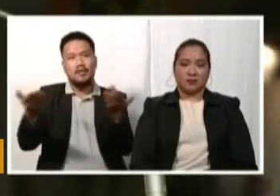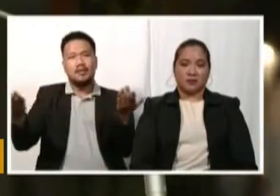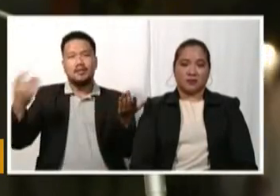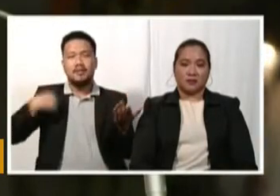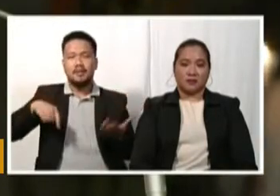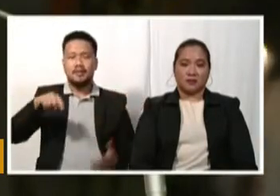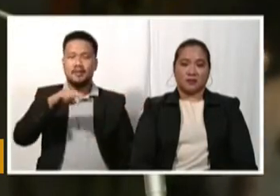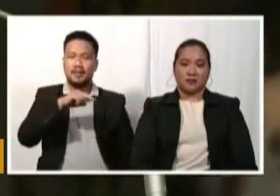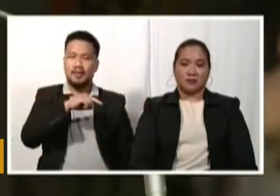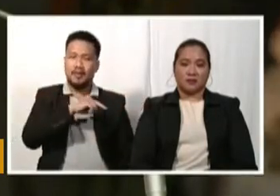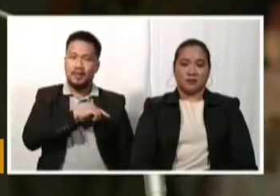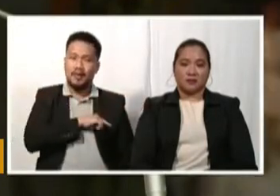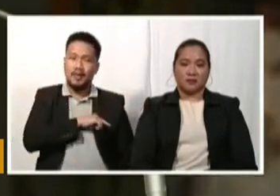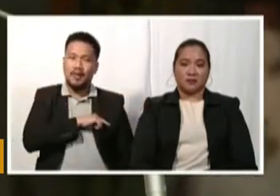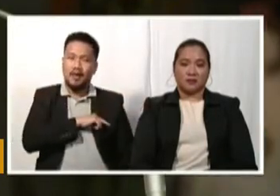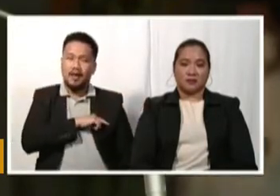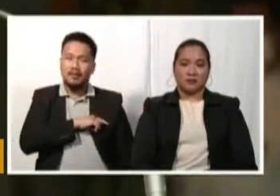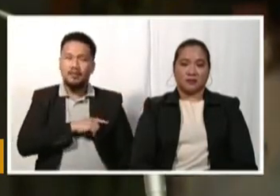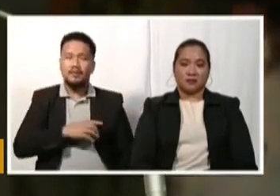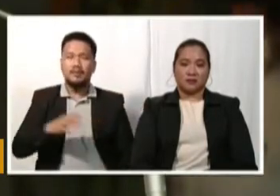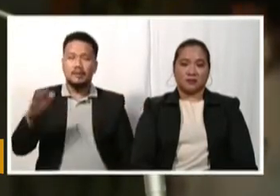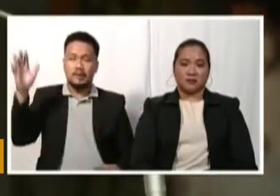innocence, bring mourners